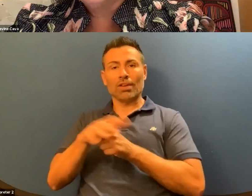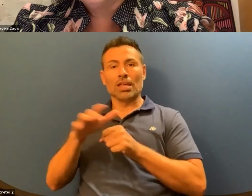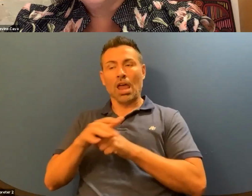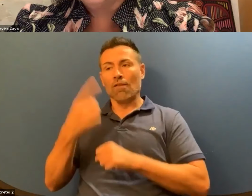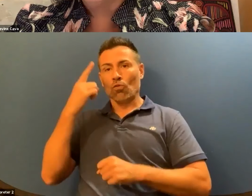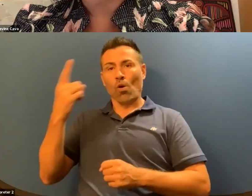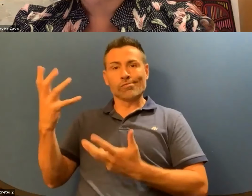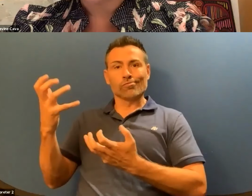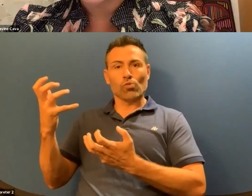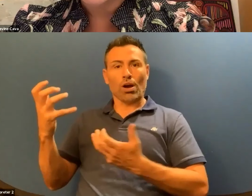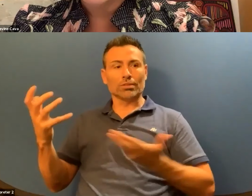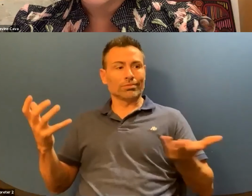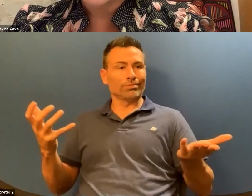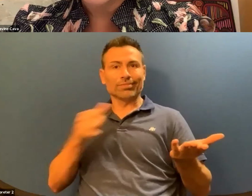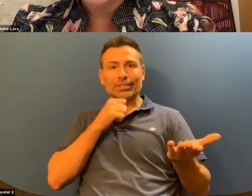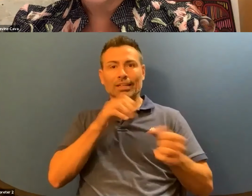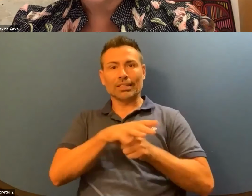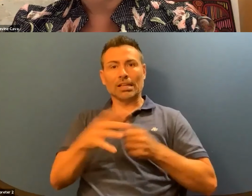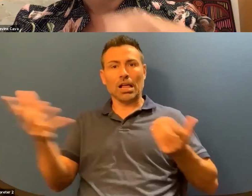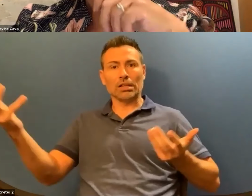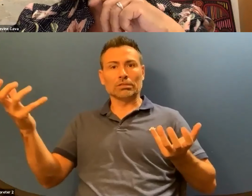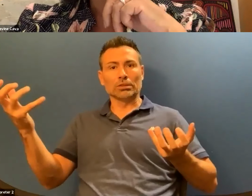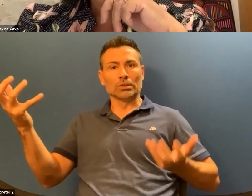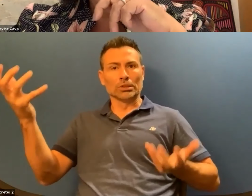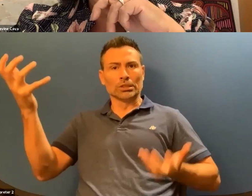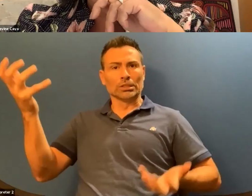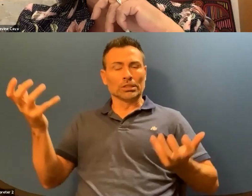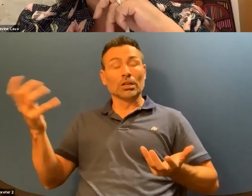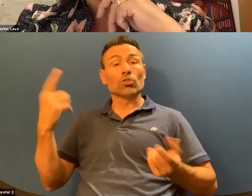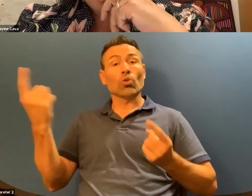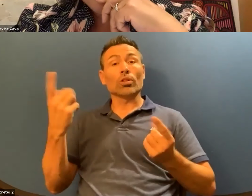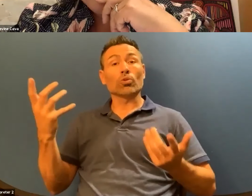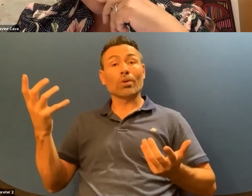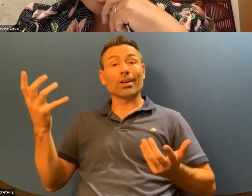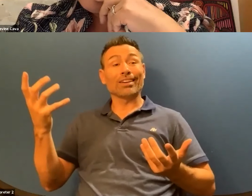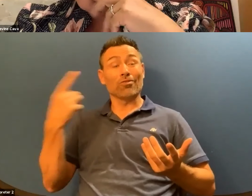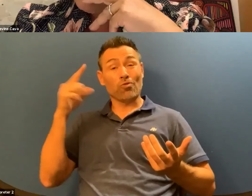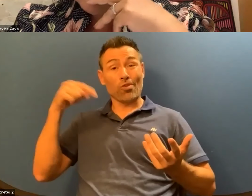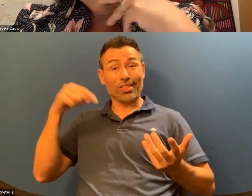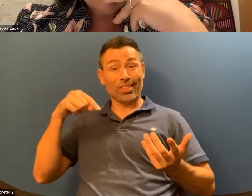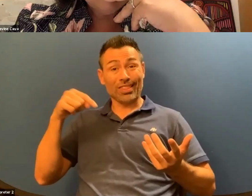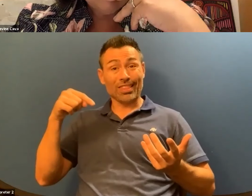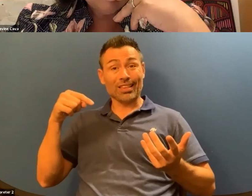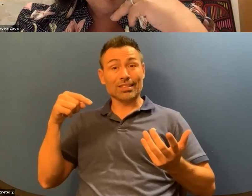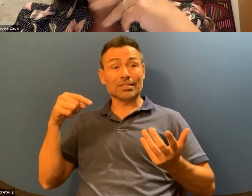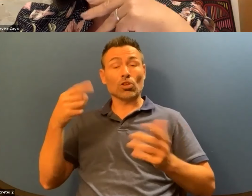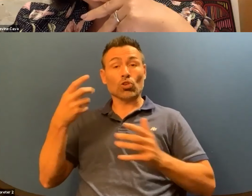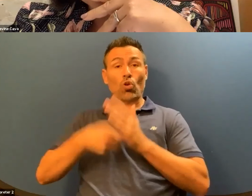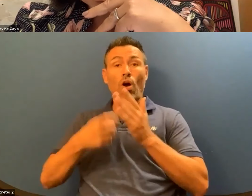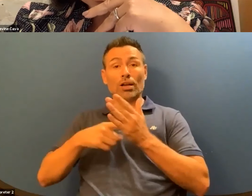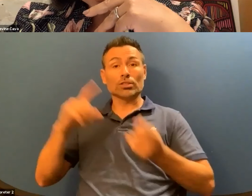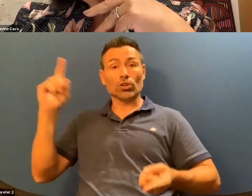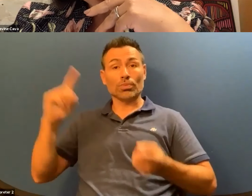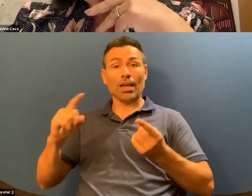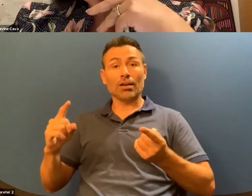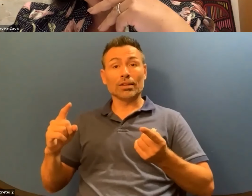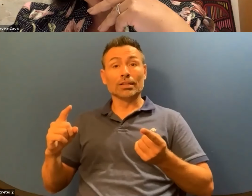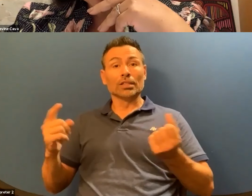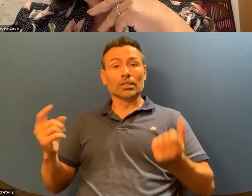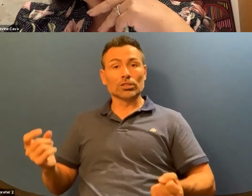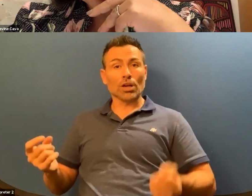the price down of units is to increase the supply, and you need to do it kind of drastic. Okay. Commissioner Bova and